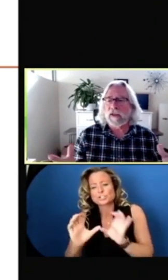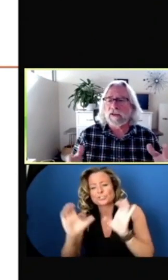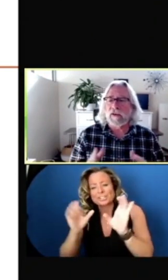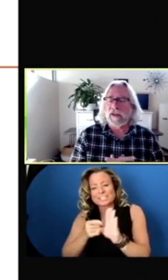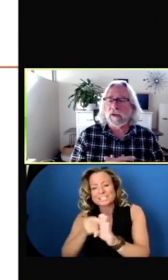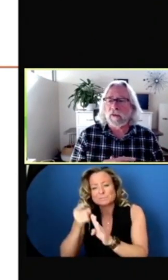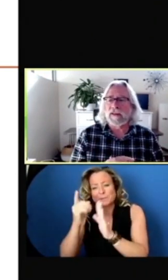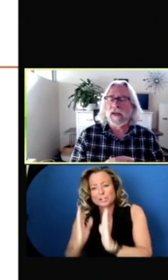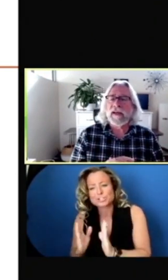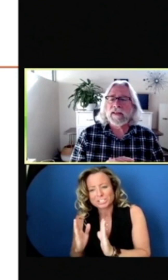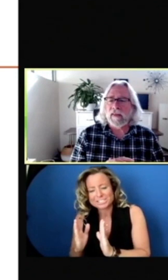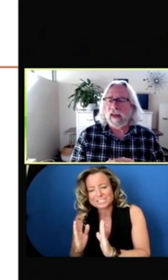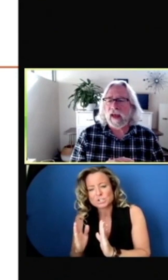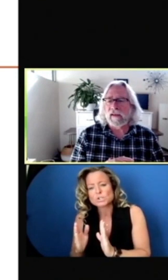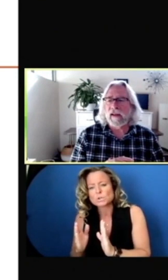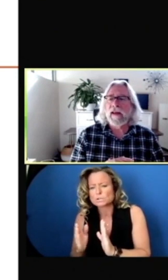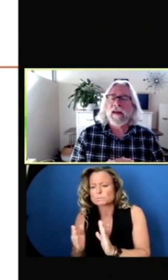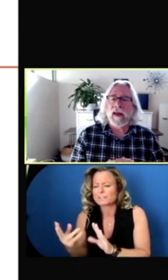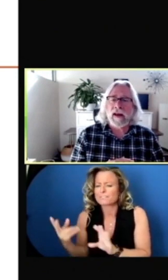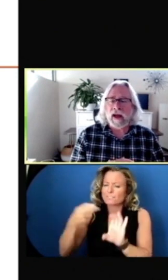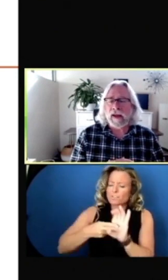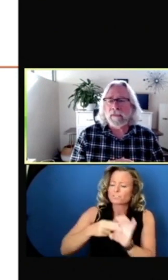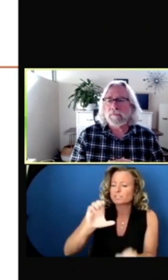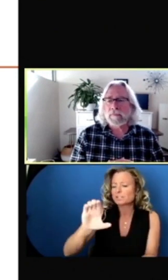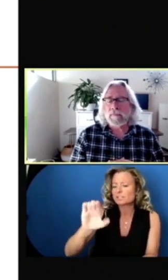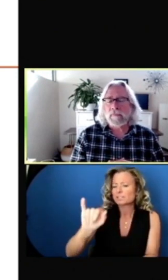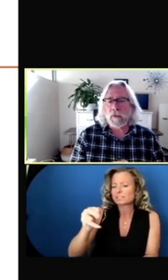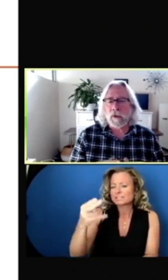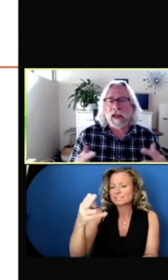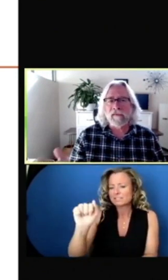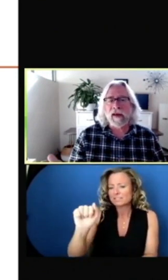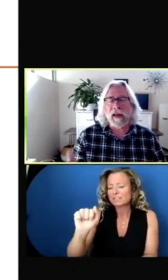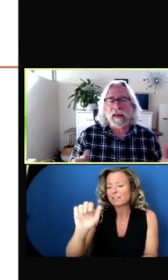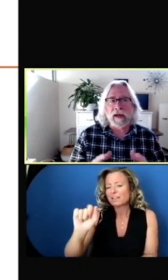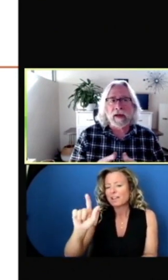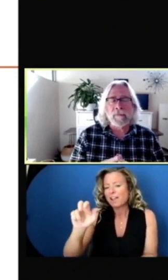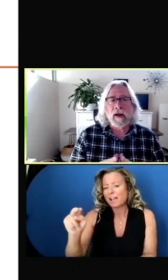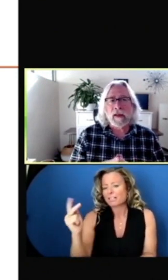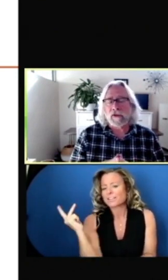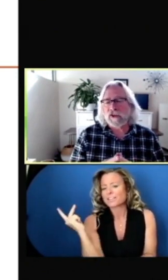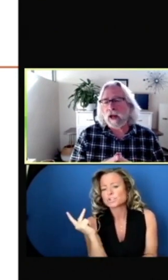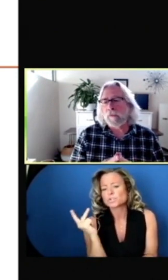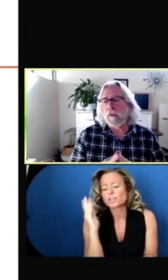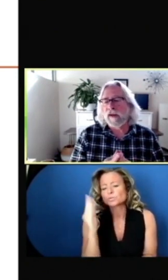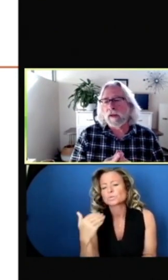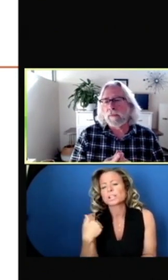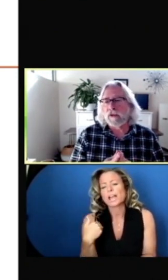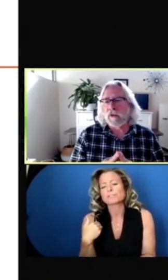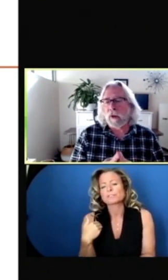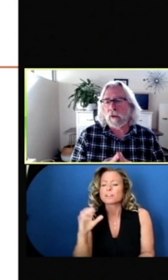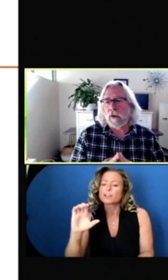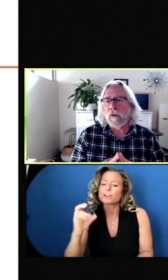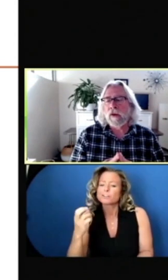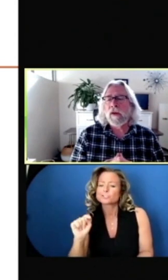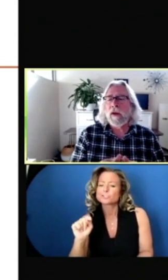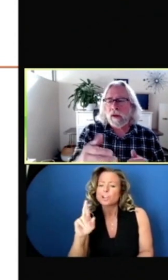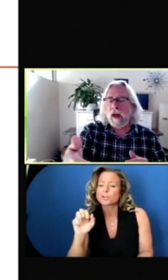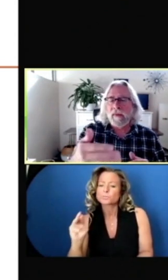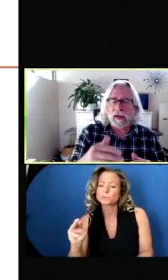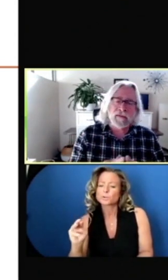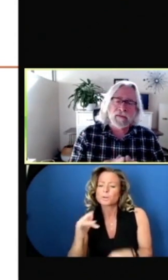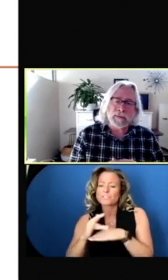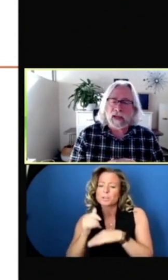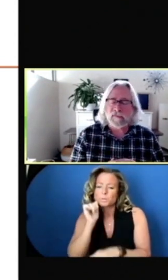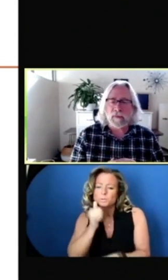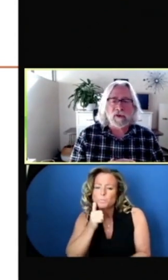specialists who's been consulting with us, Cynthia Allen, and I will have a little chat room available tomorrow